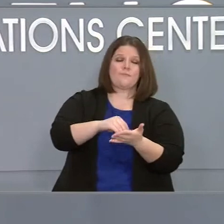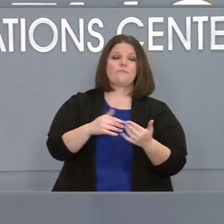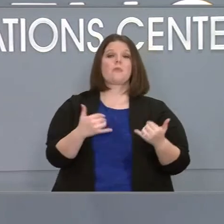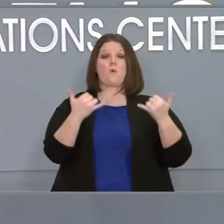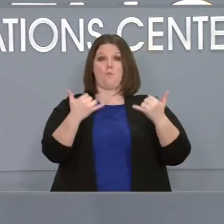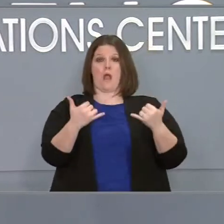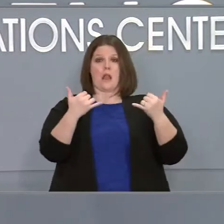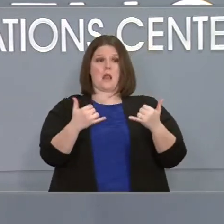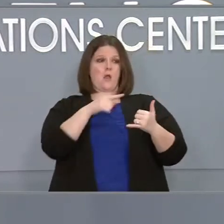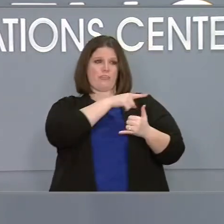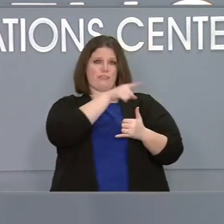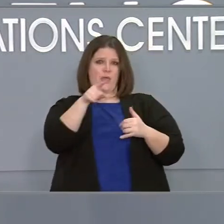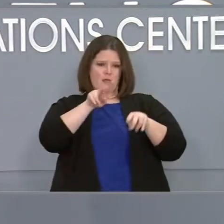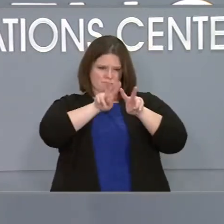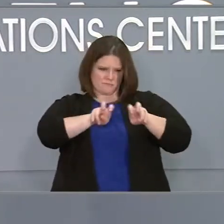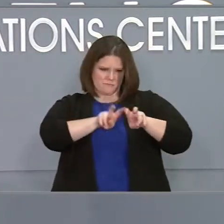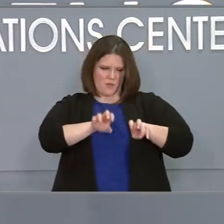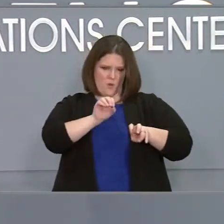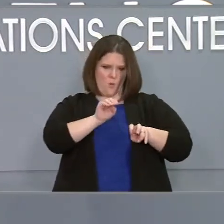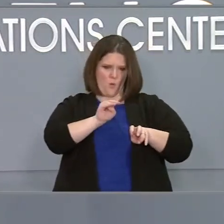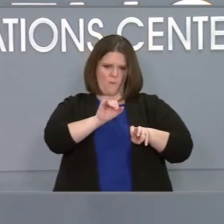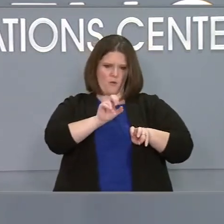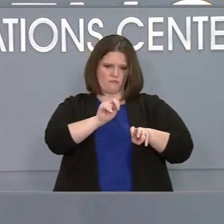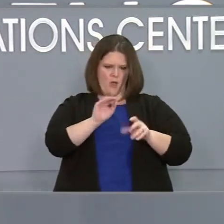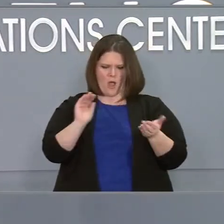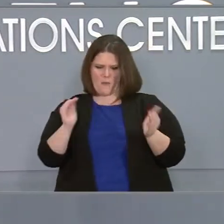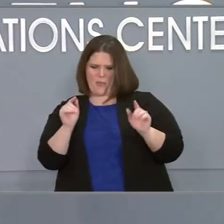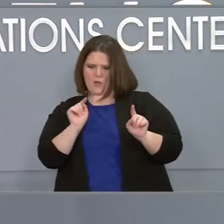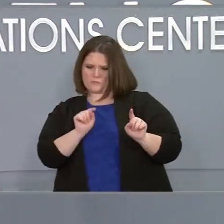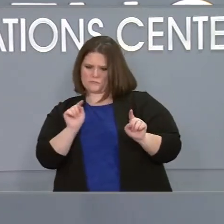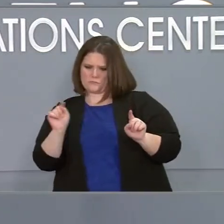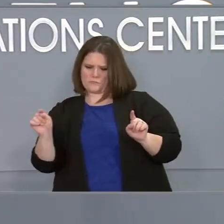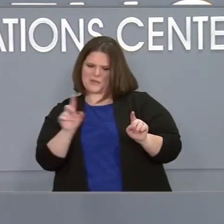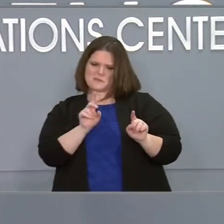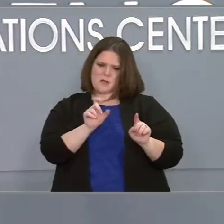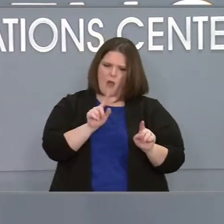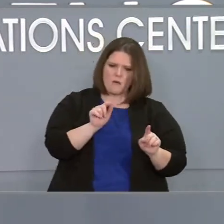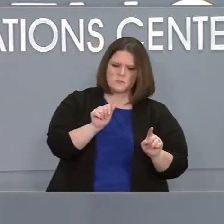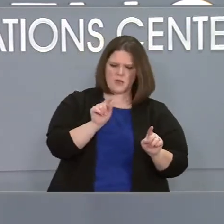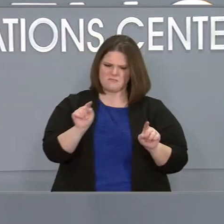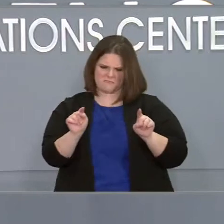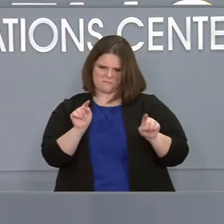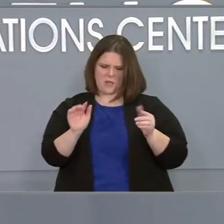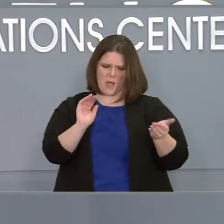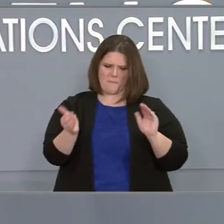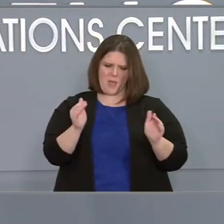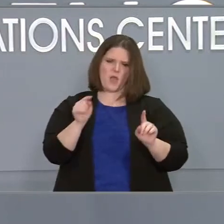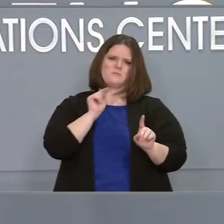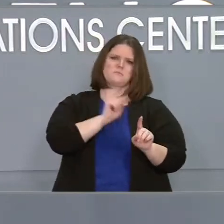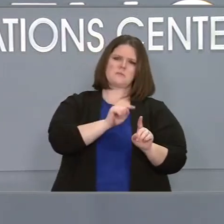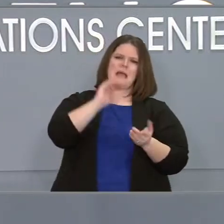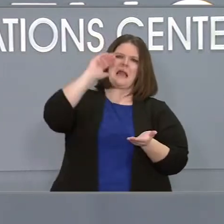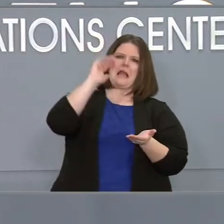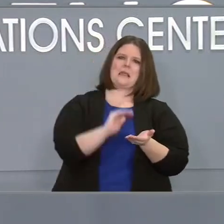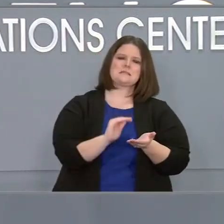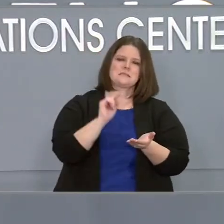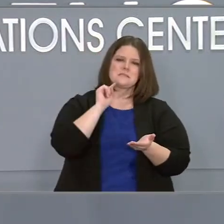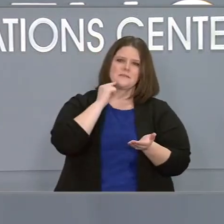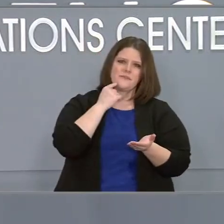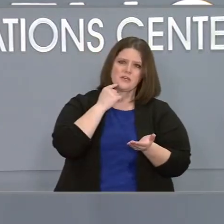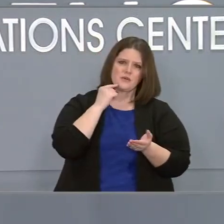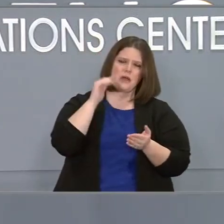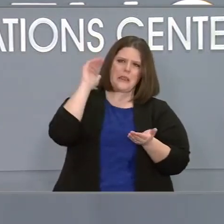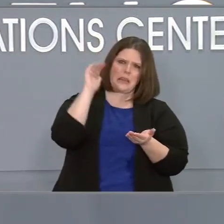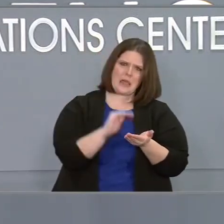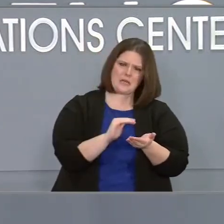more contagious than the Delta variant, but we are seeing that it is less severe. I think we are still trying